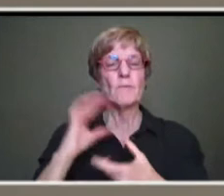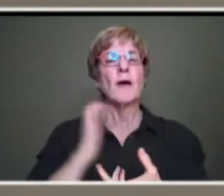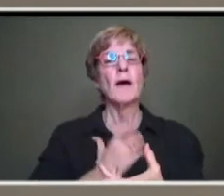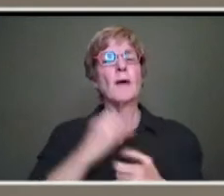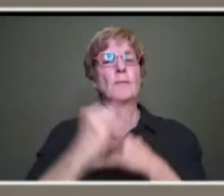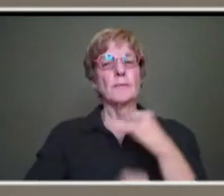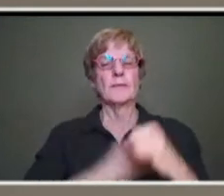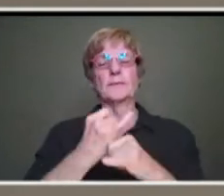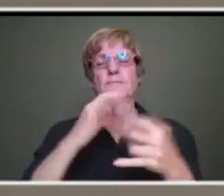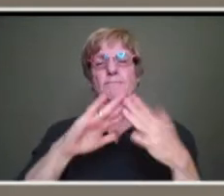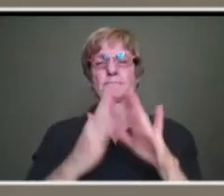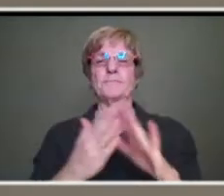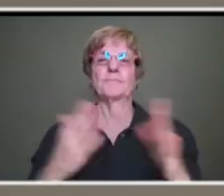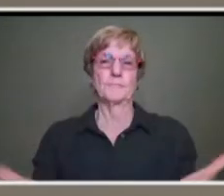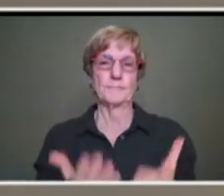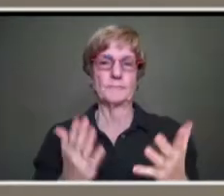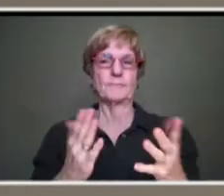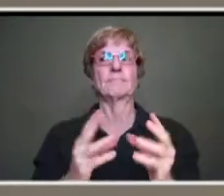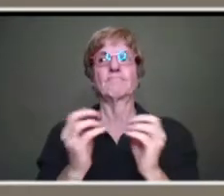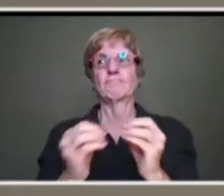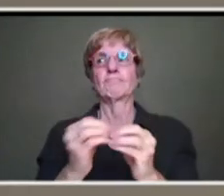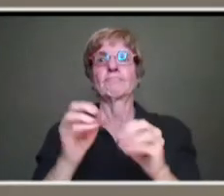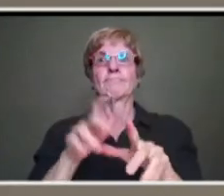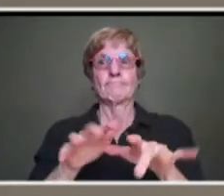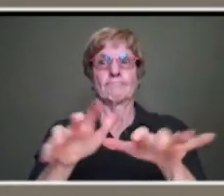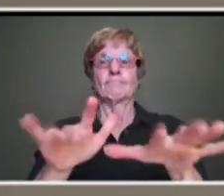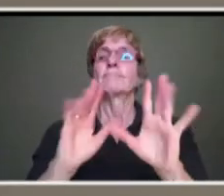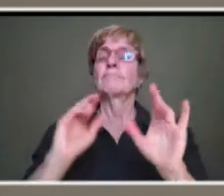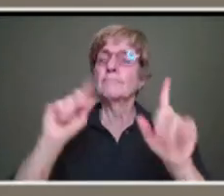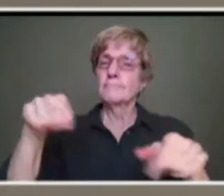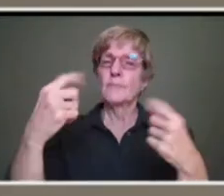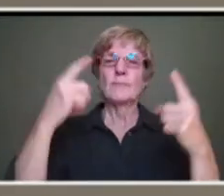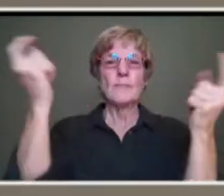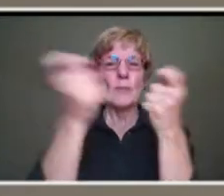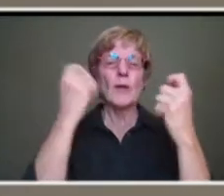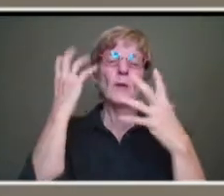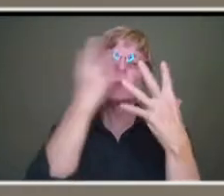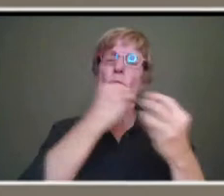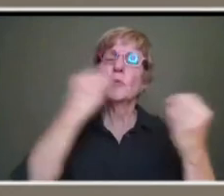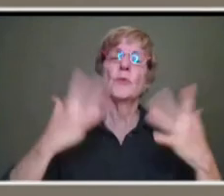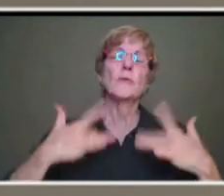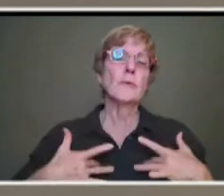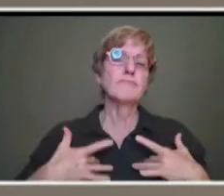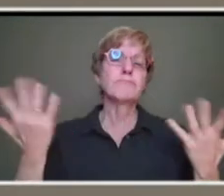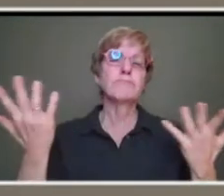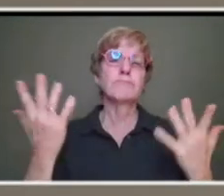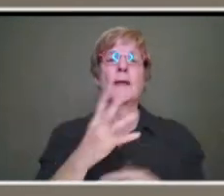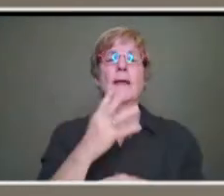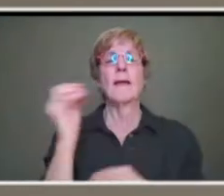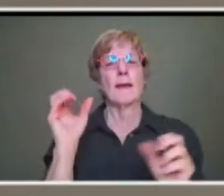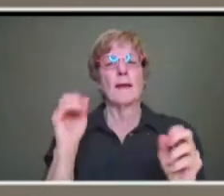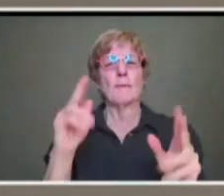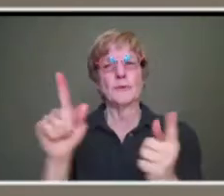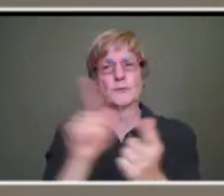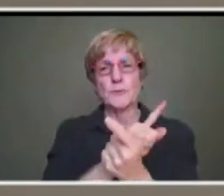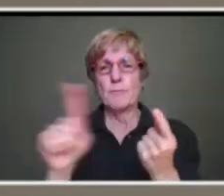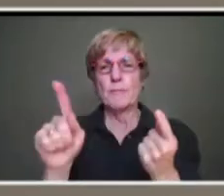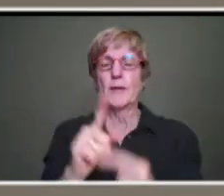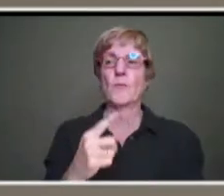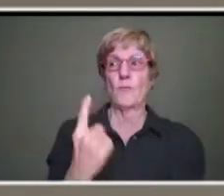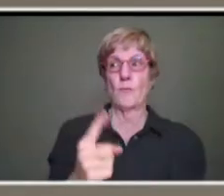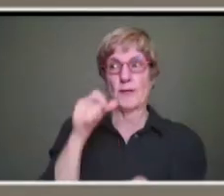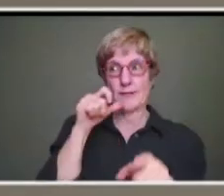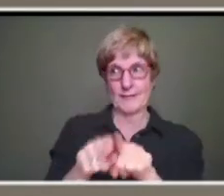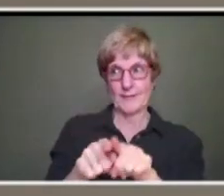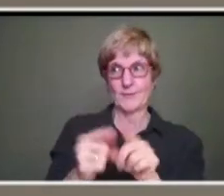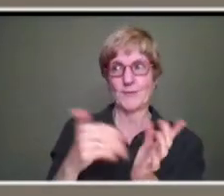Community that's growing and go out and celebrate it was an absolutely beautiful event and I had a chance to meet one of the sisters again